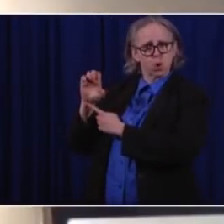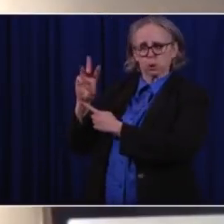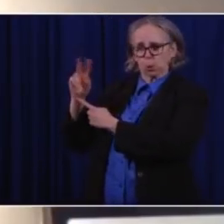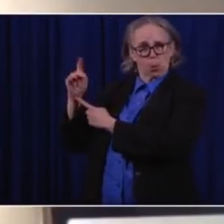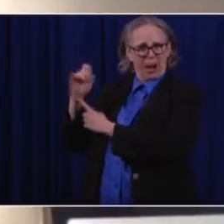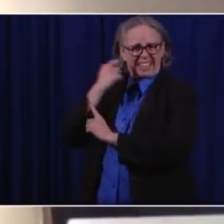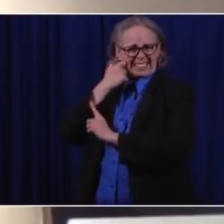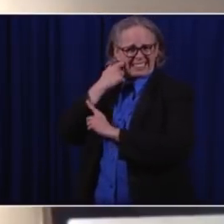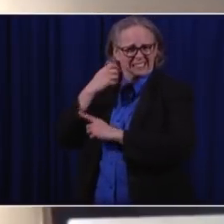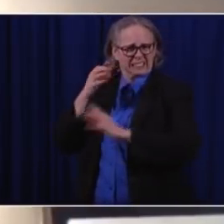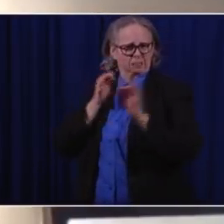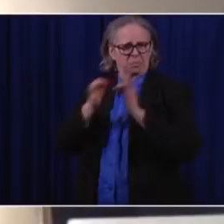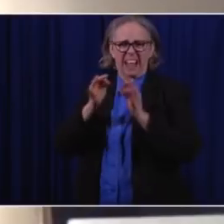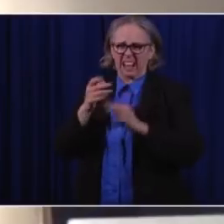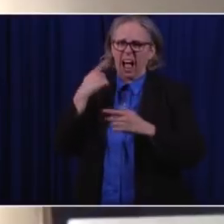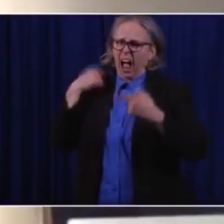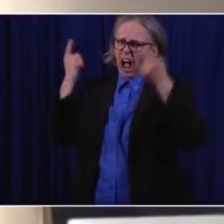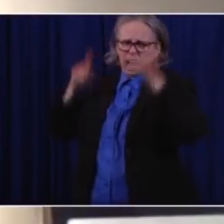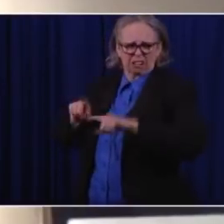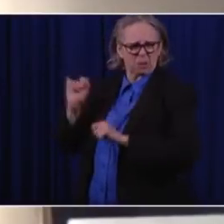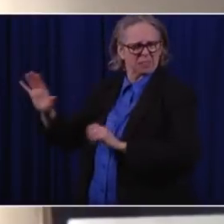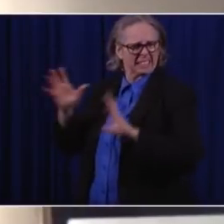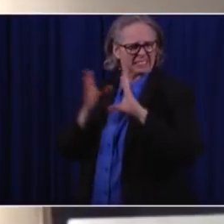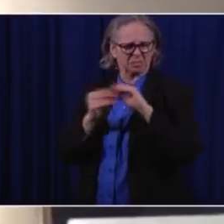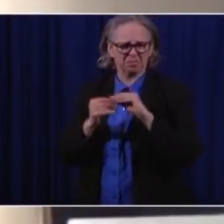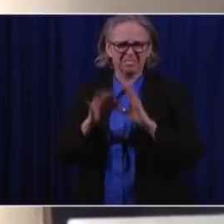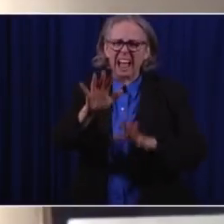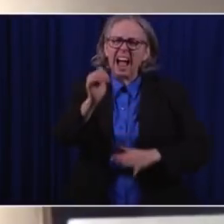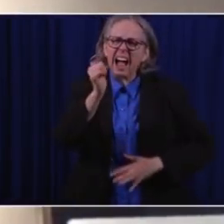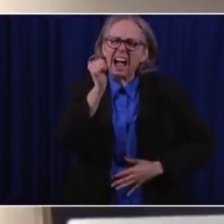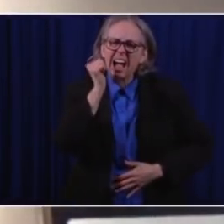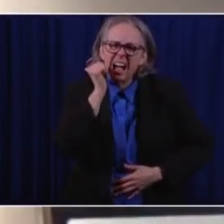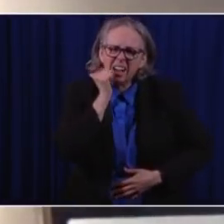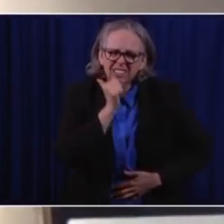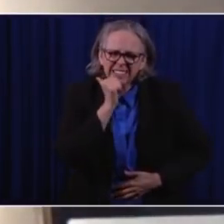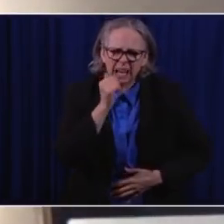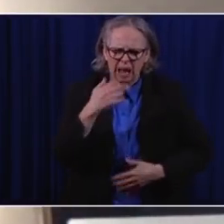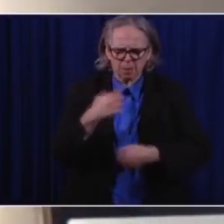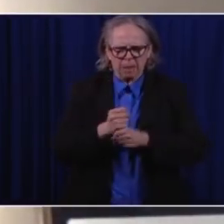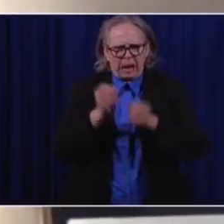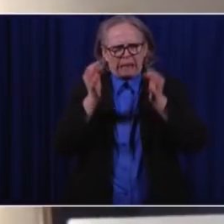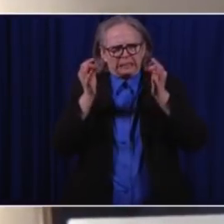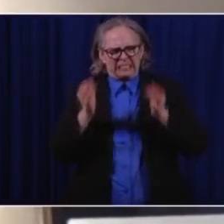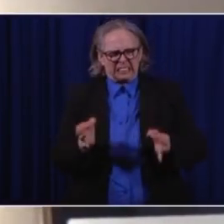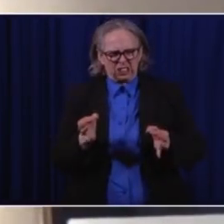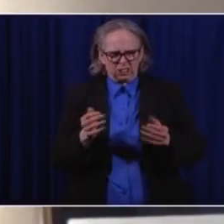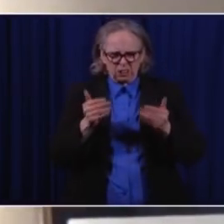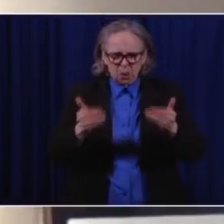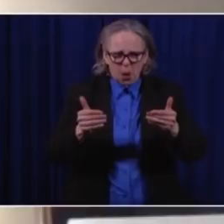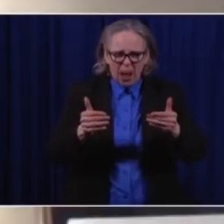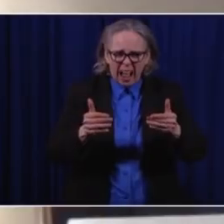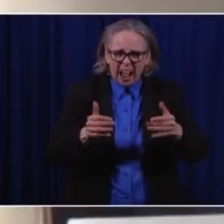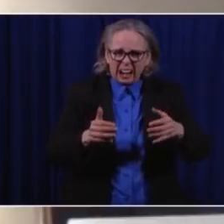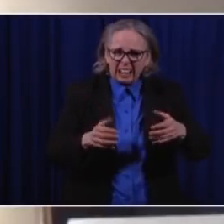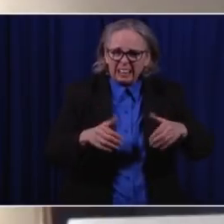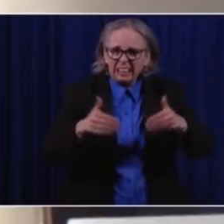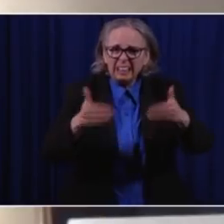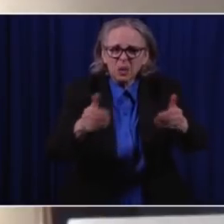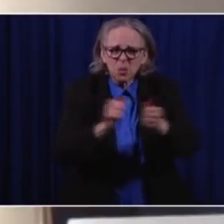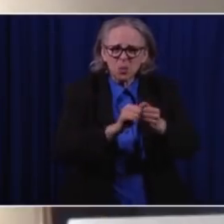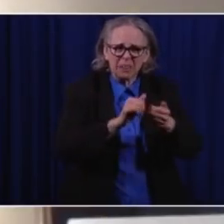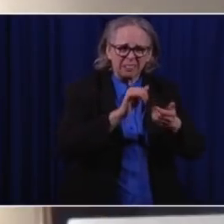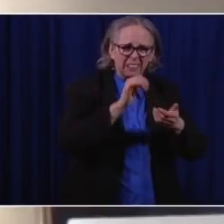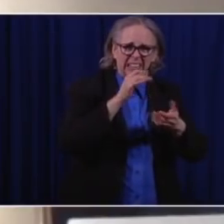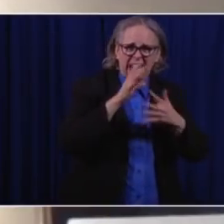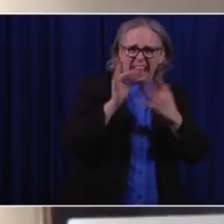really almost a day-by-day decision for us at this point. We have to, every day we try to